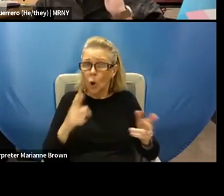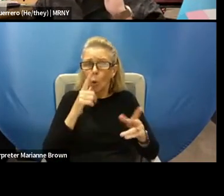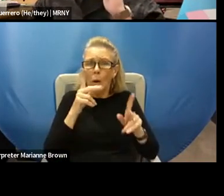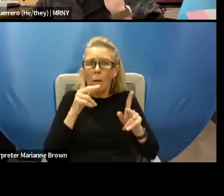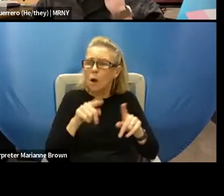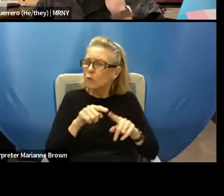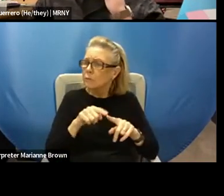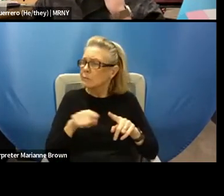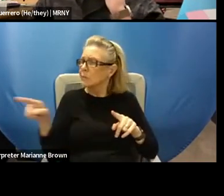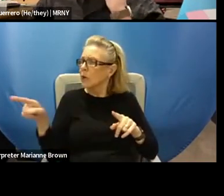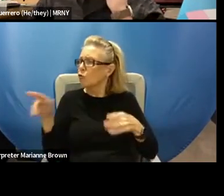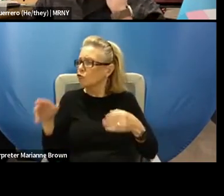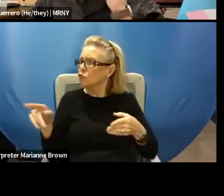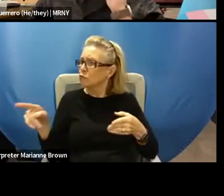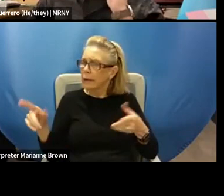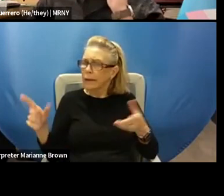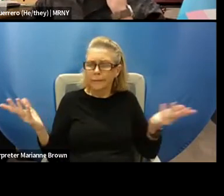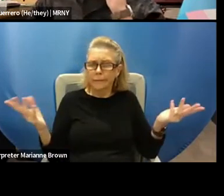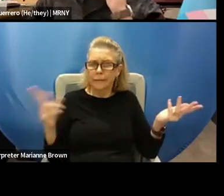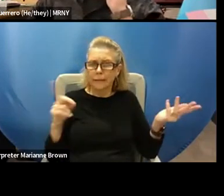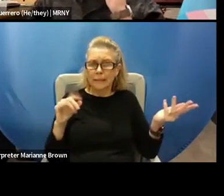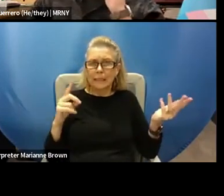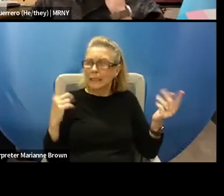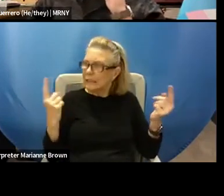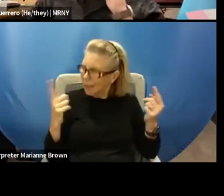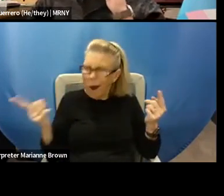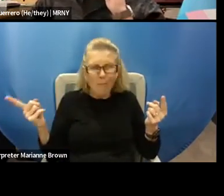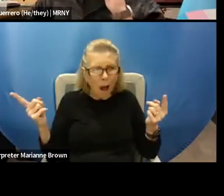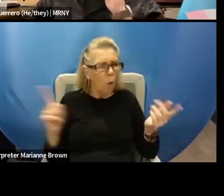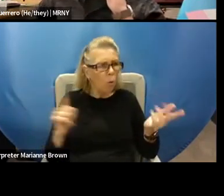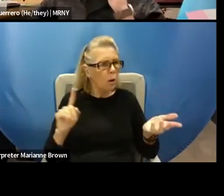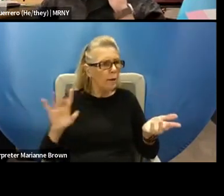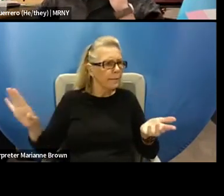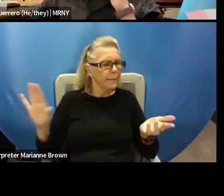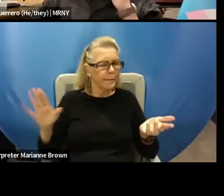who did something? All right, who's that? Where's that history on that?